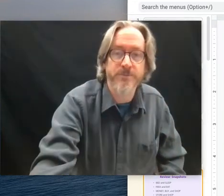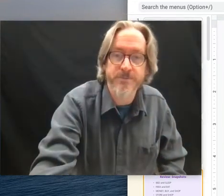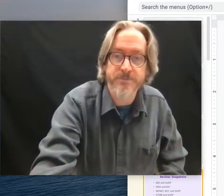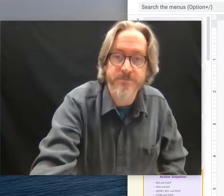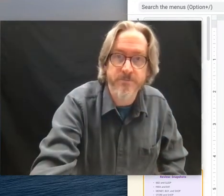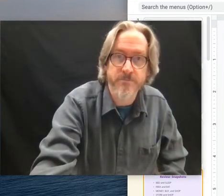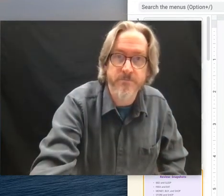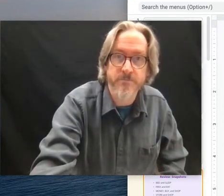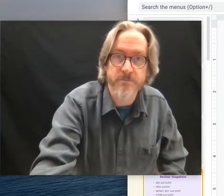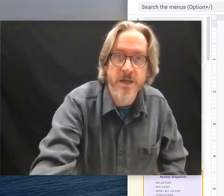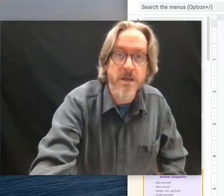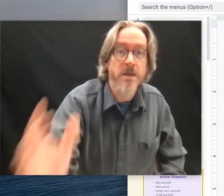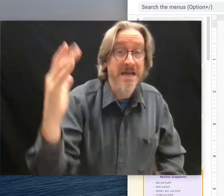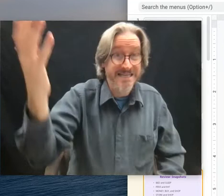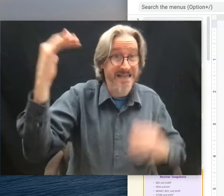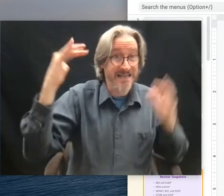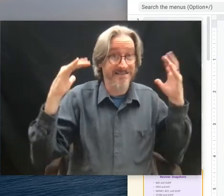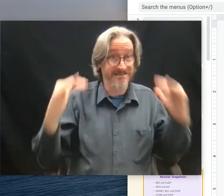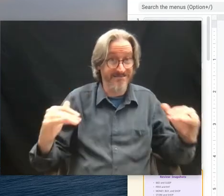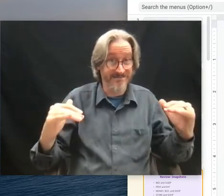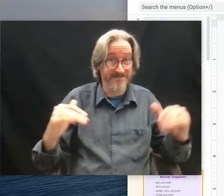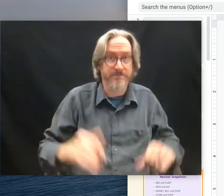interchangeable.